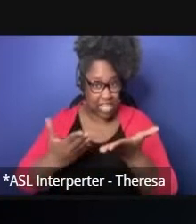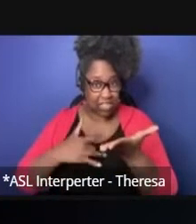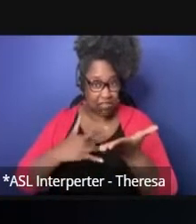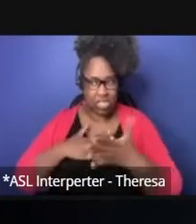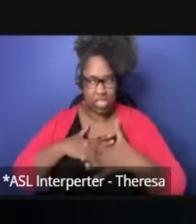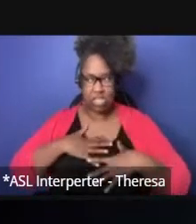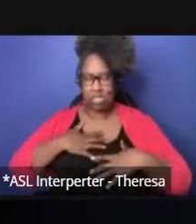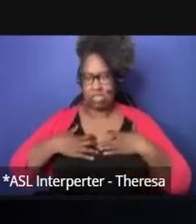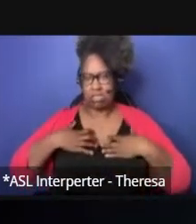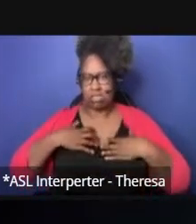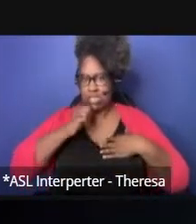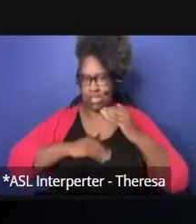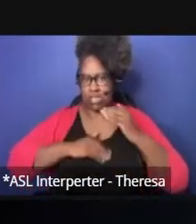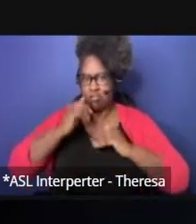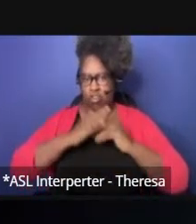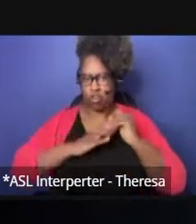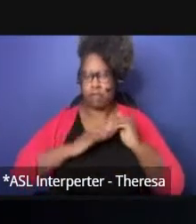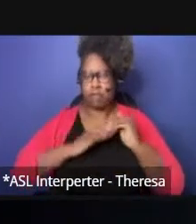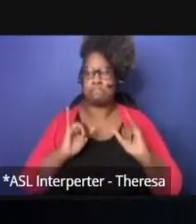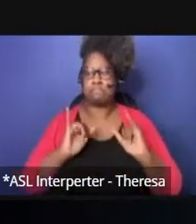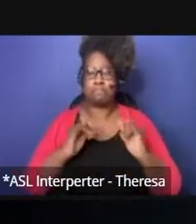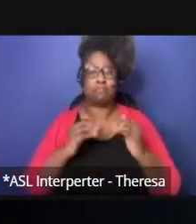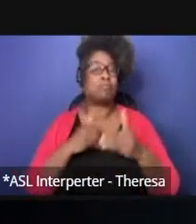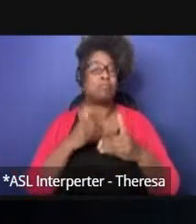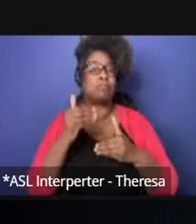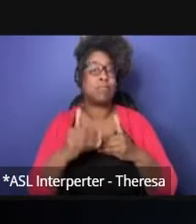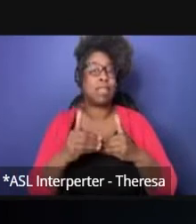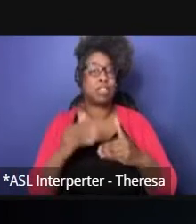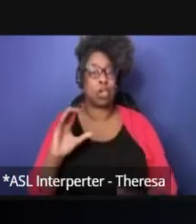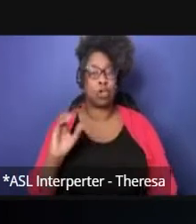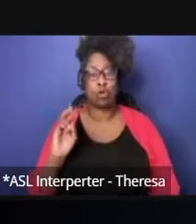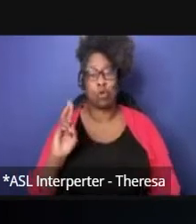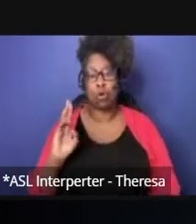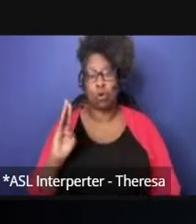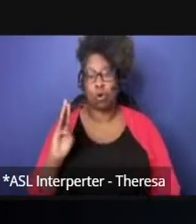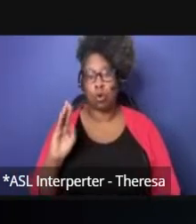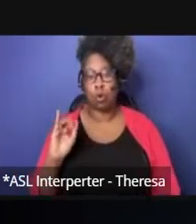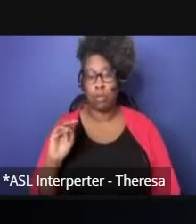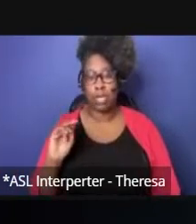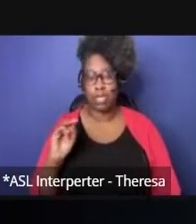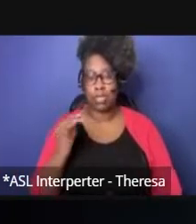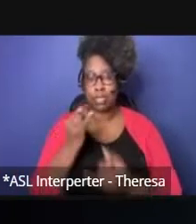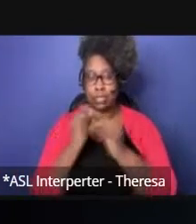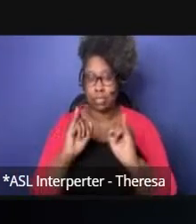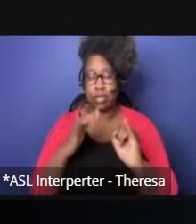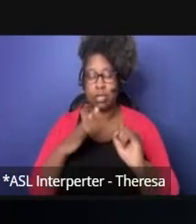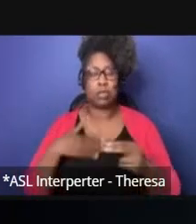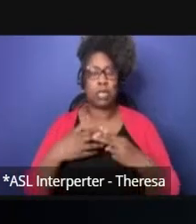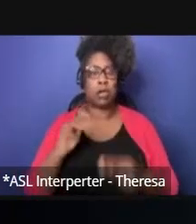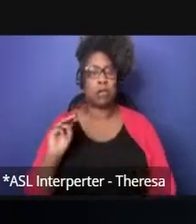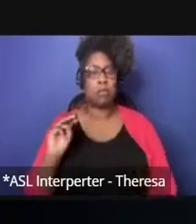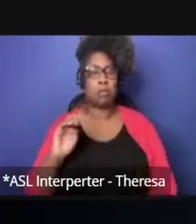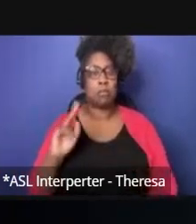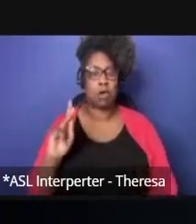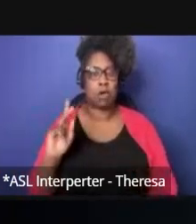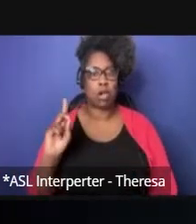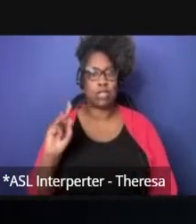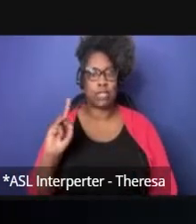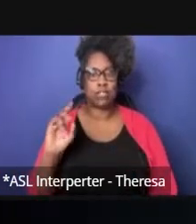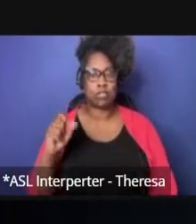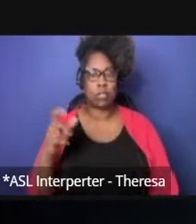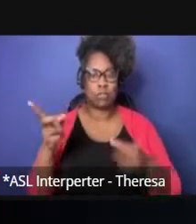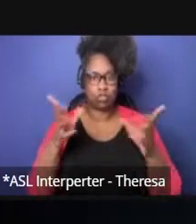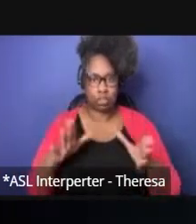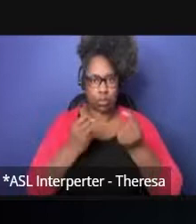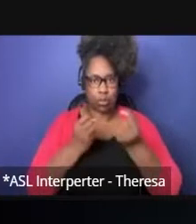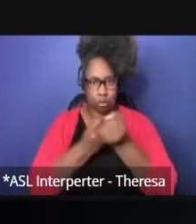slide. Okay, Corbyn Independent. Yes, my name is Mark Daniels. I'm Director of Support Services